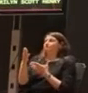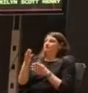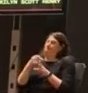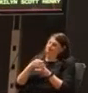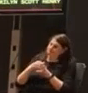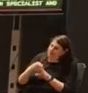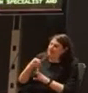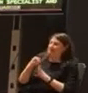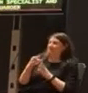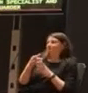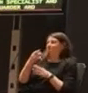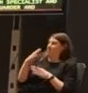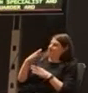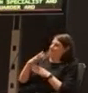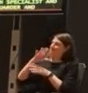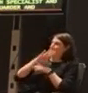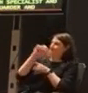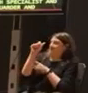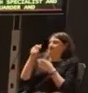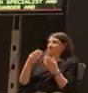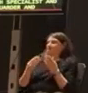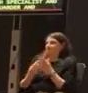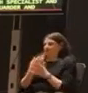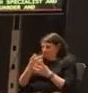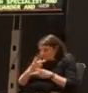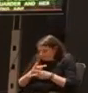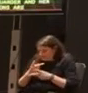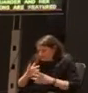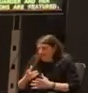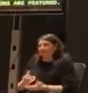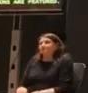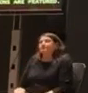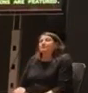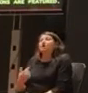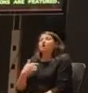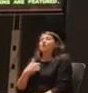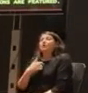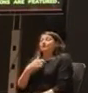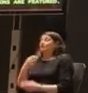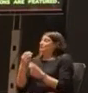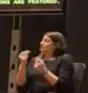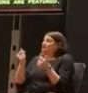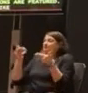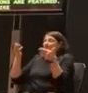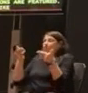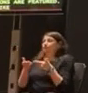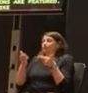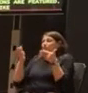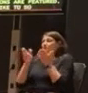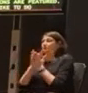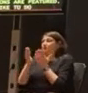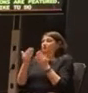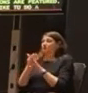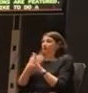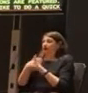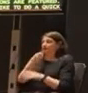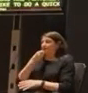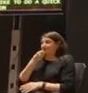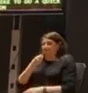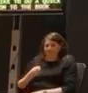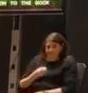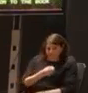are featured in Tributes. I'd like to do a quick introduction to the book before I hand it over to